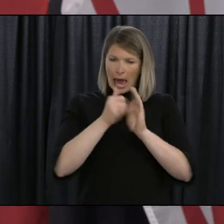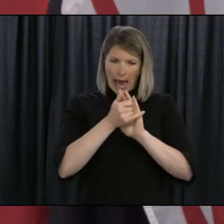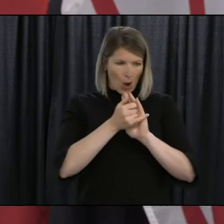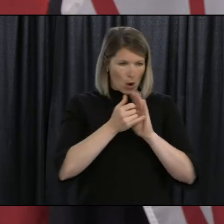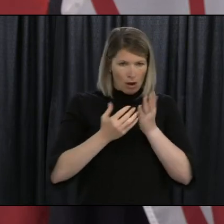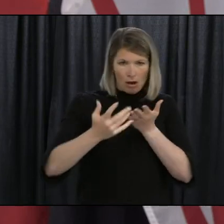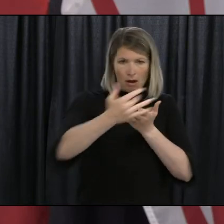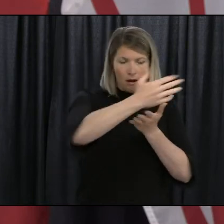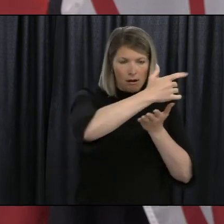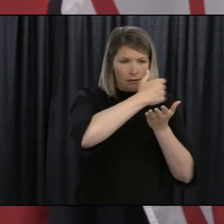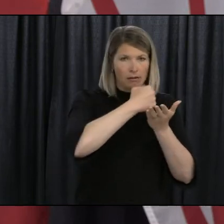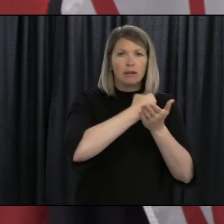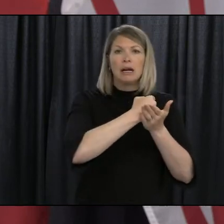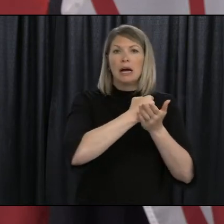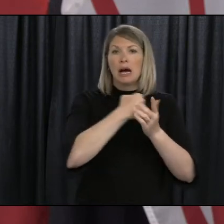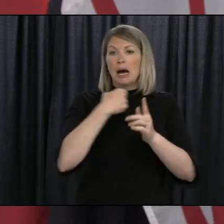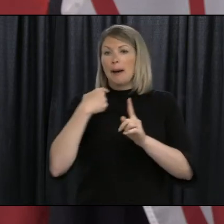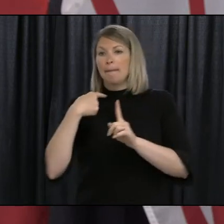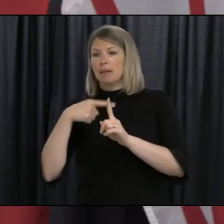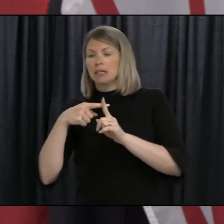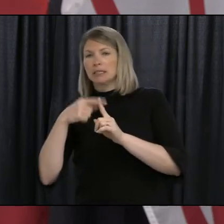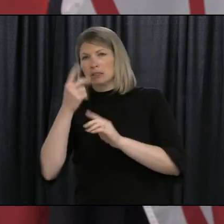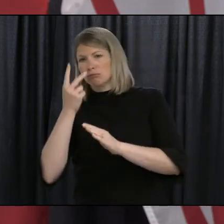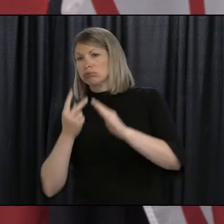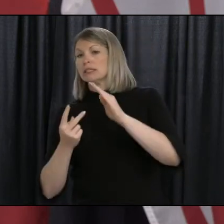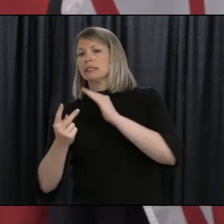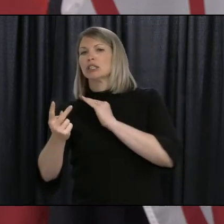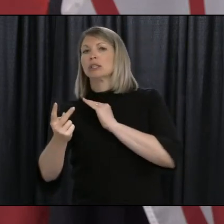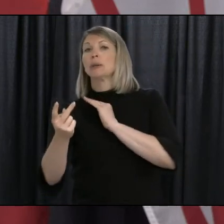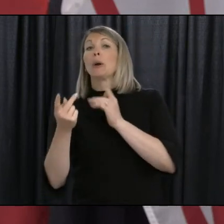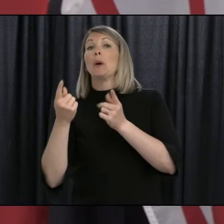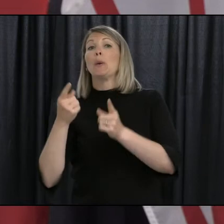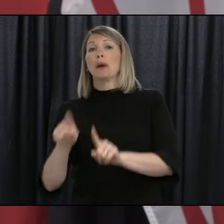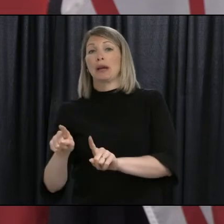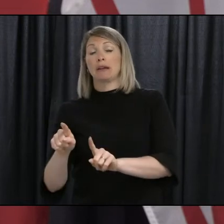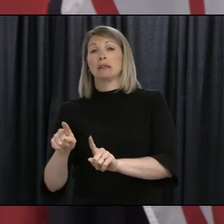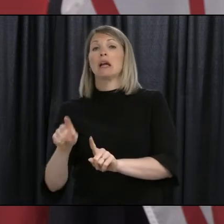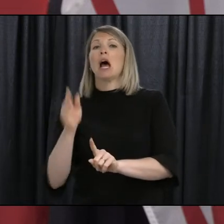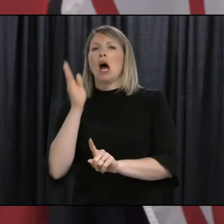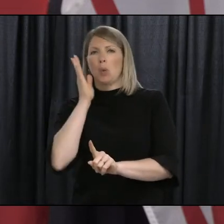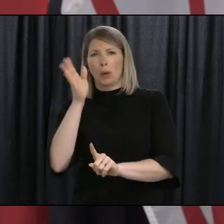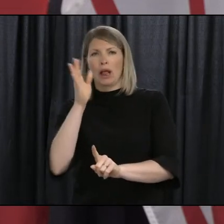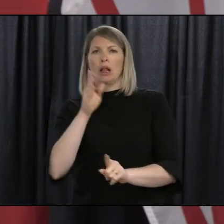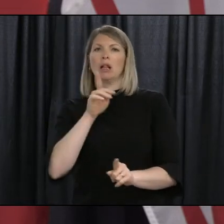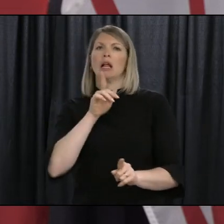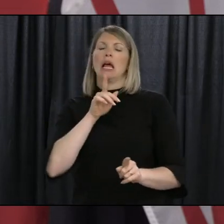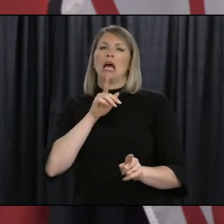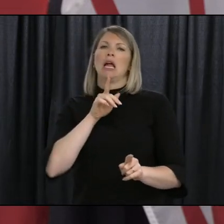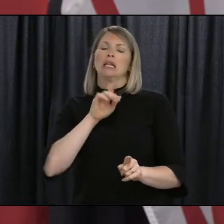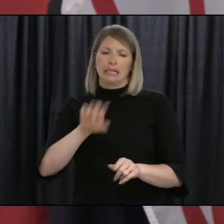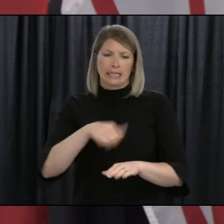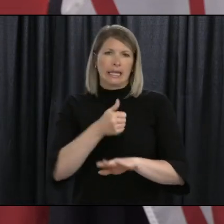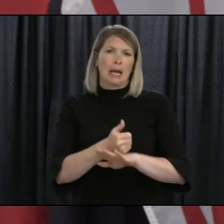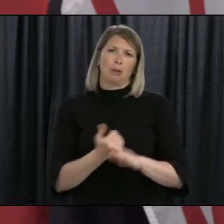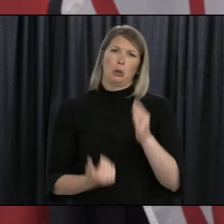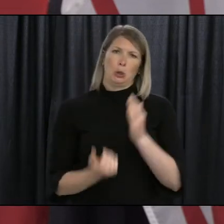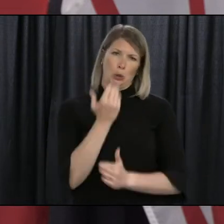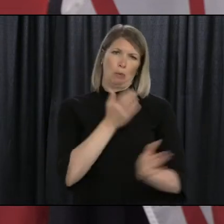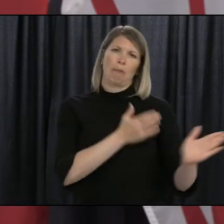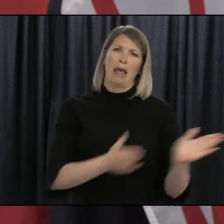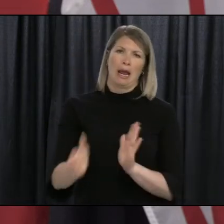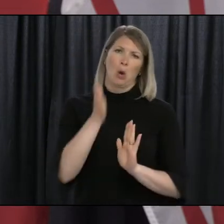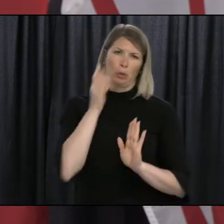accurate economic forecast in terms of a budget, we will outline our new return to surplus plans.